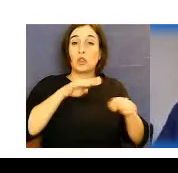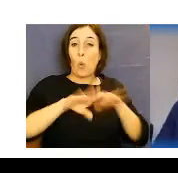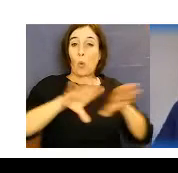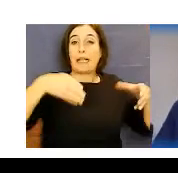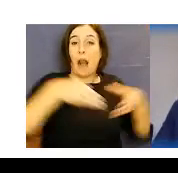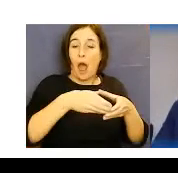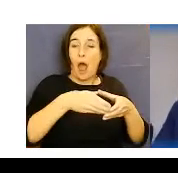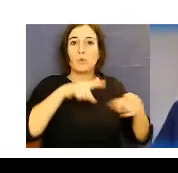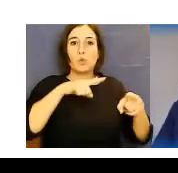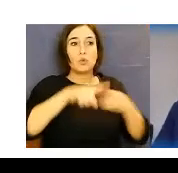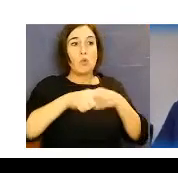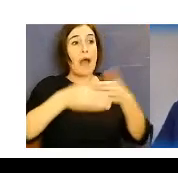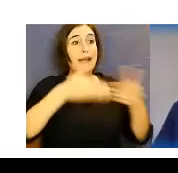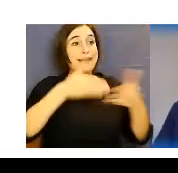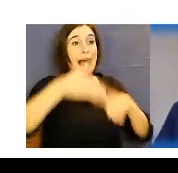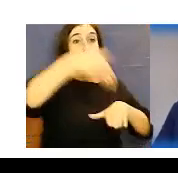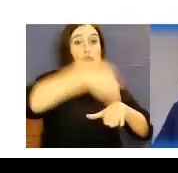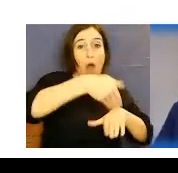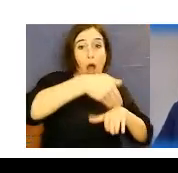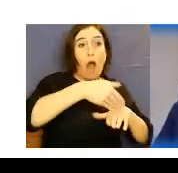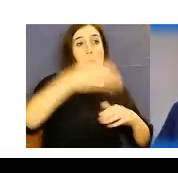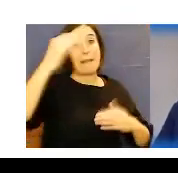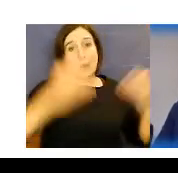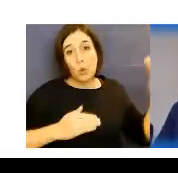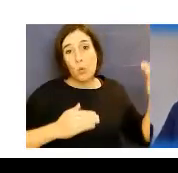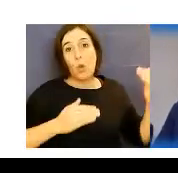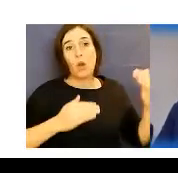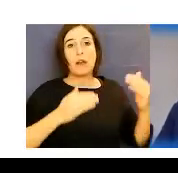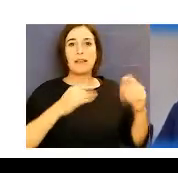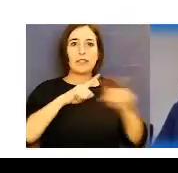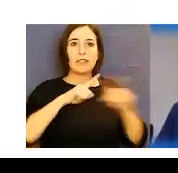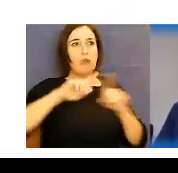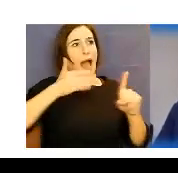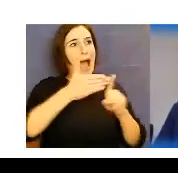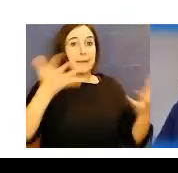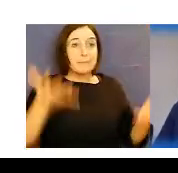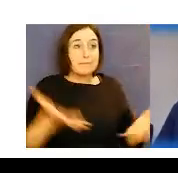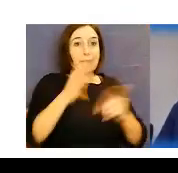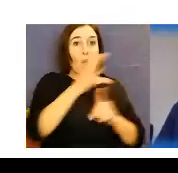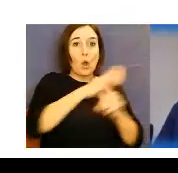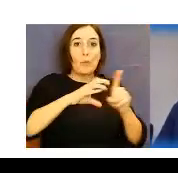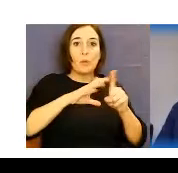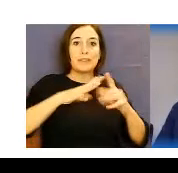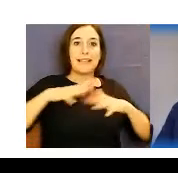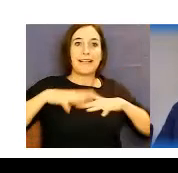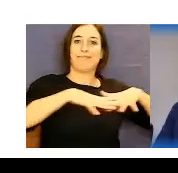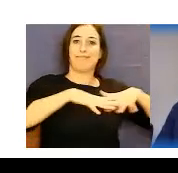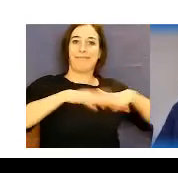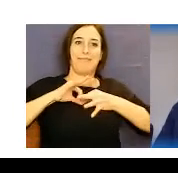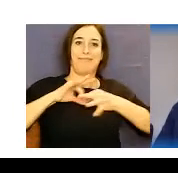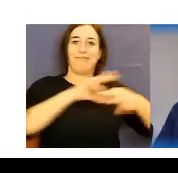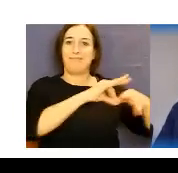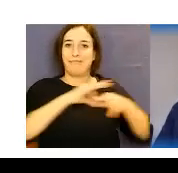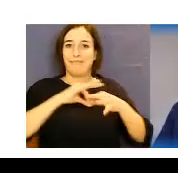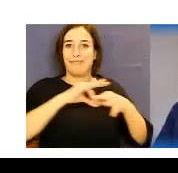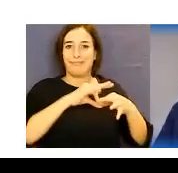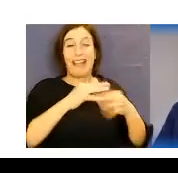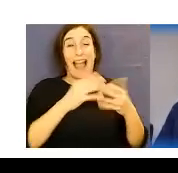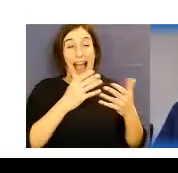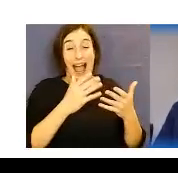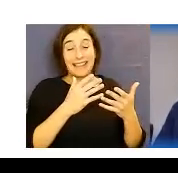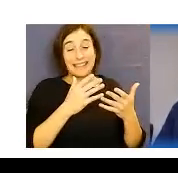communities. And we started off initially trying to get a more BAME representation, you know, in sport, you know, entering football teams